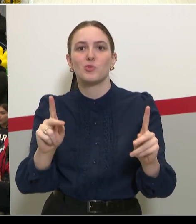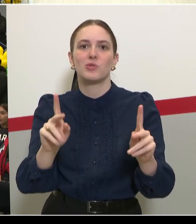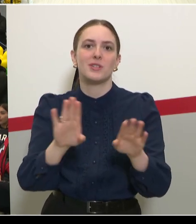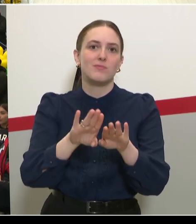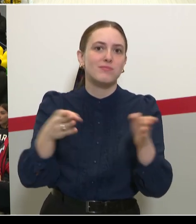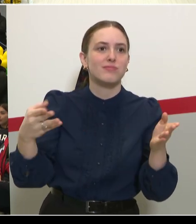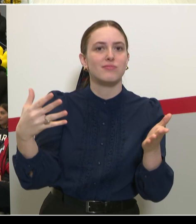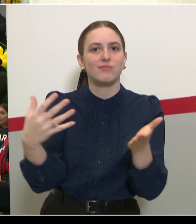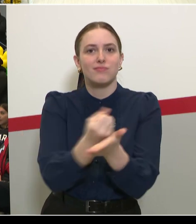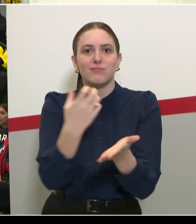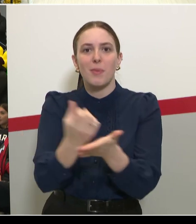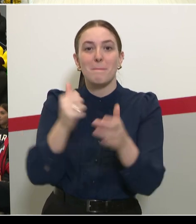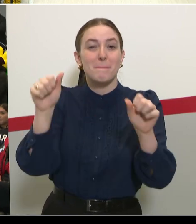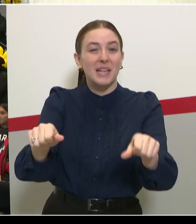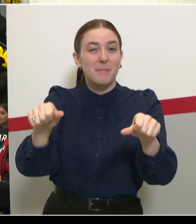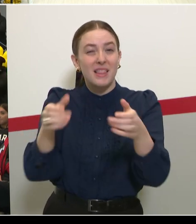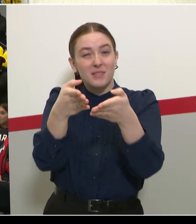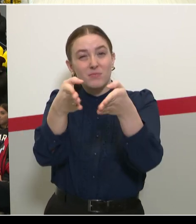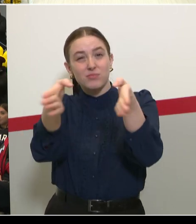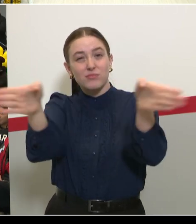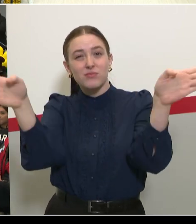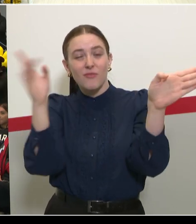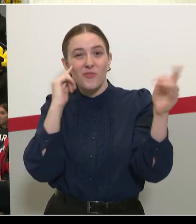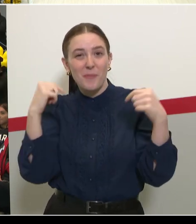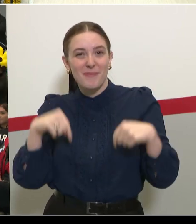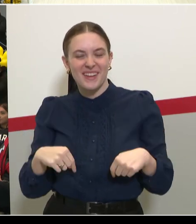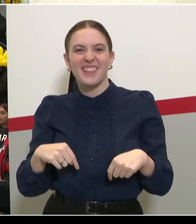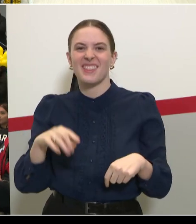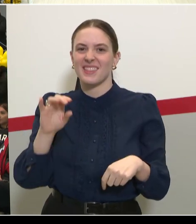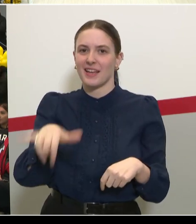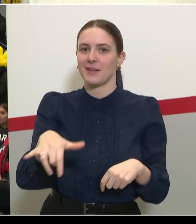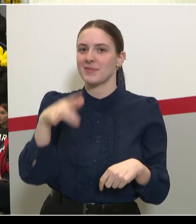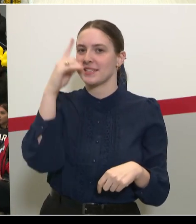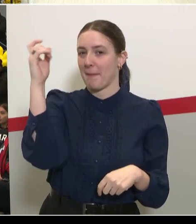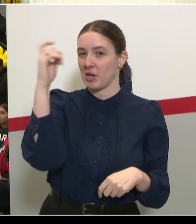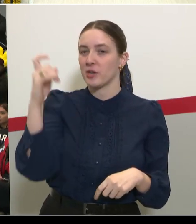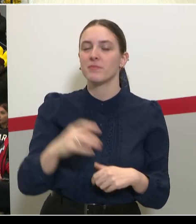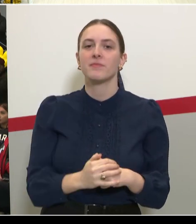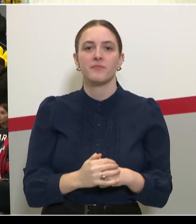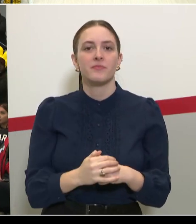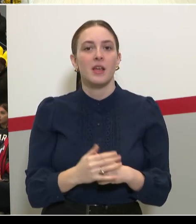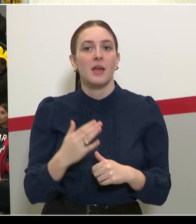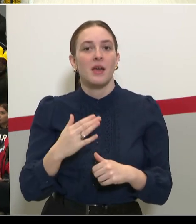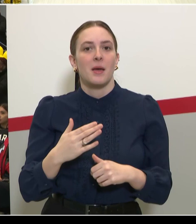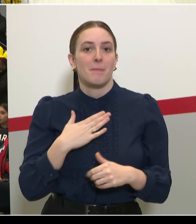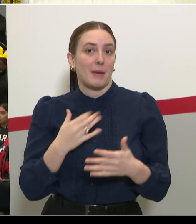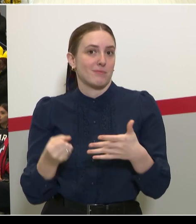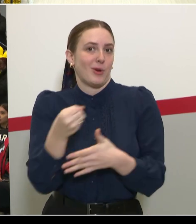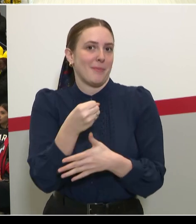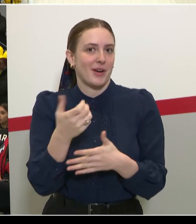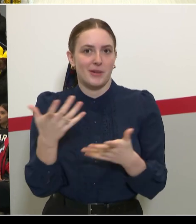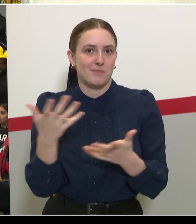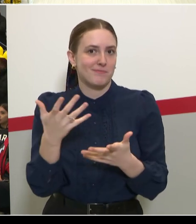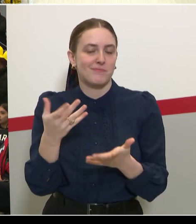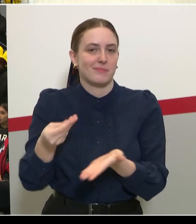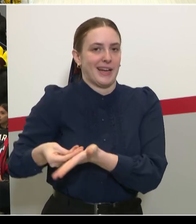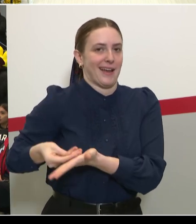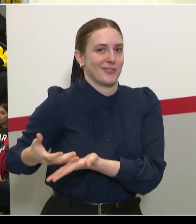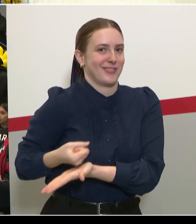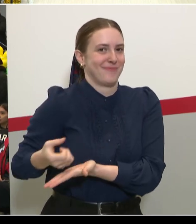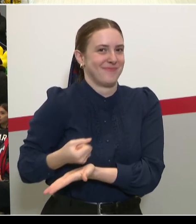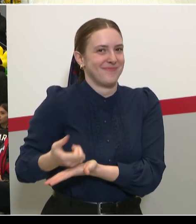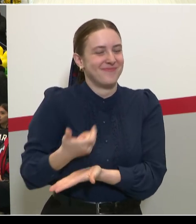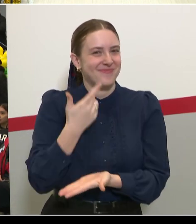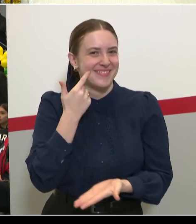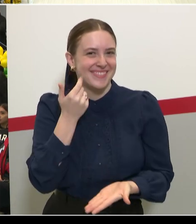possibilities for me that summer. The primary being making a little cash, which was always useful,